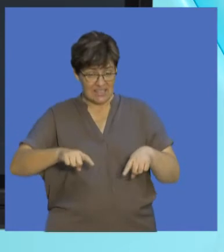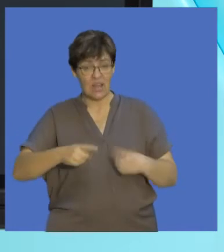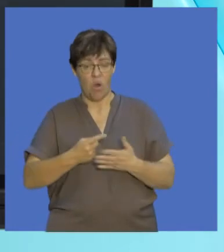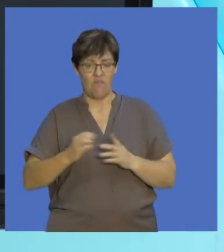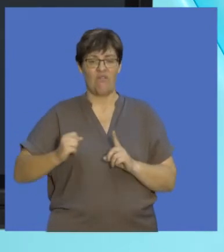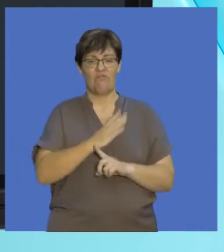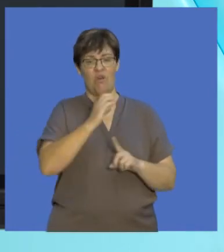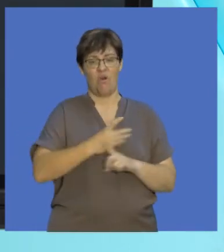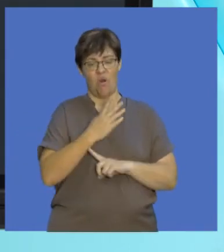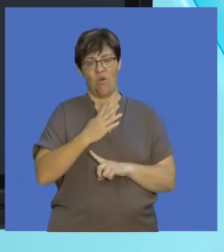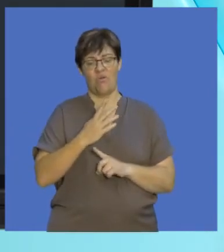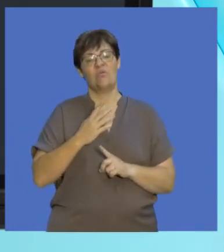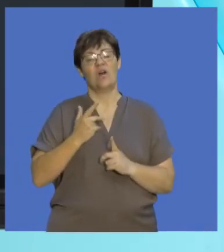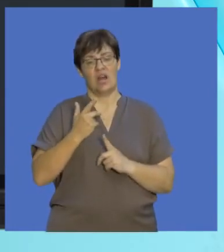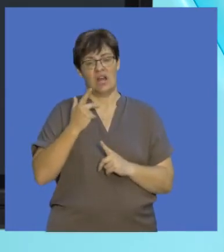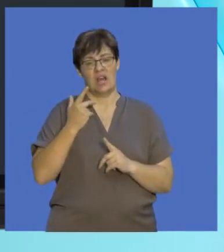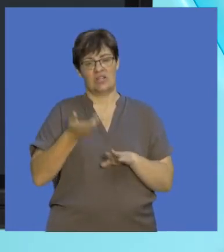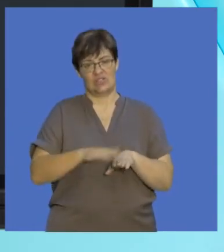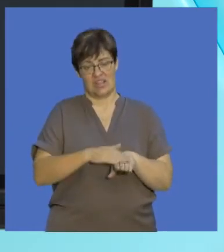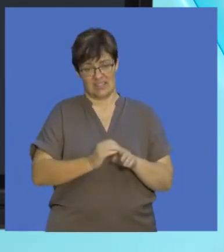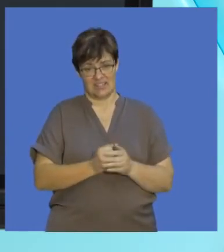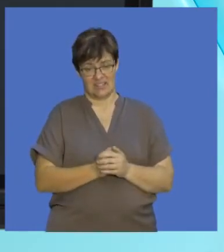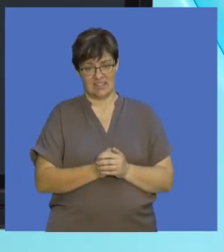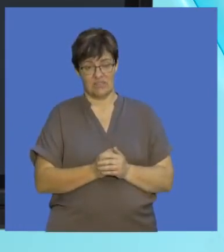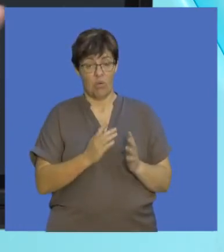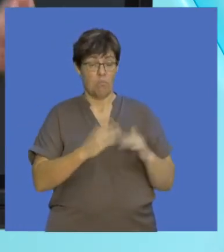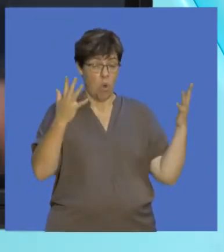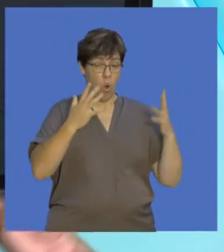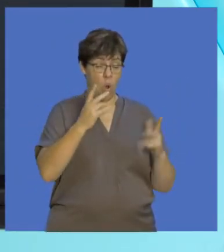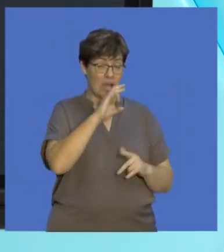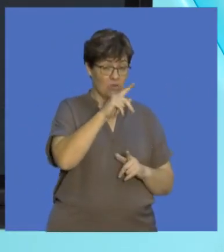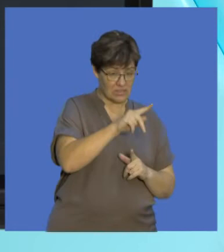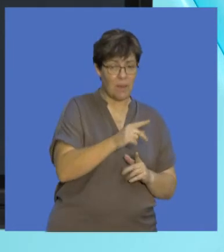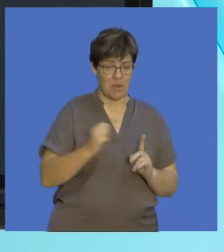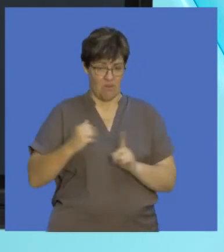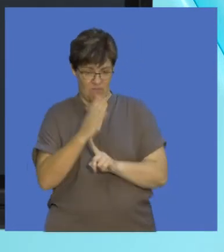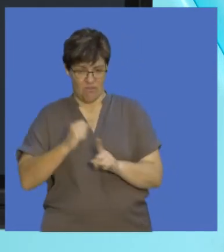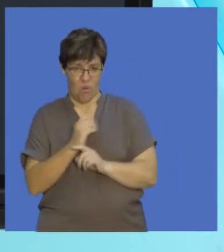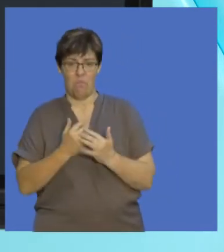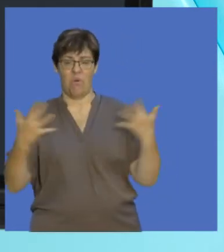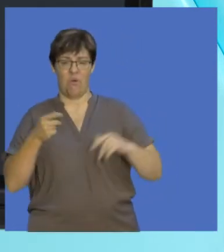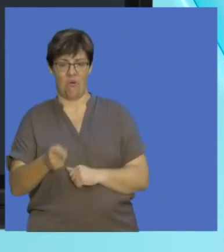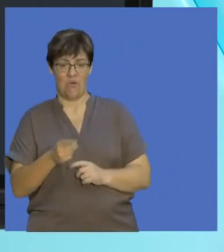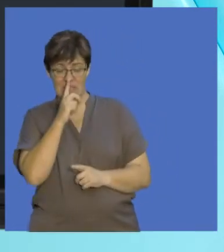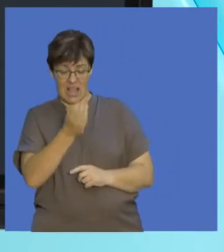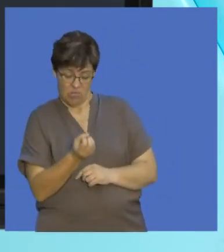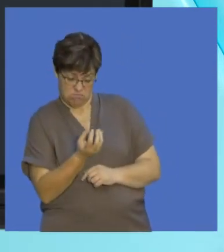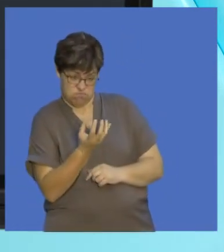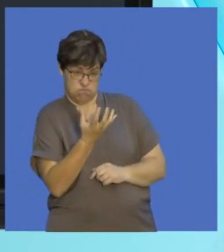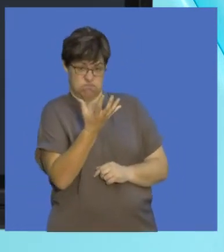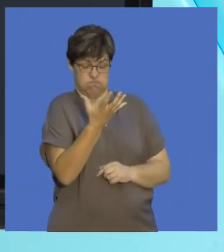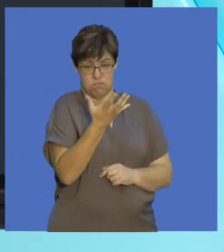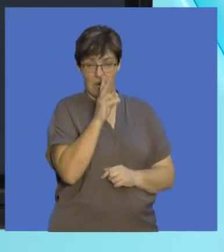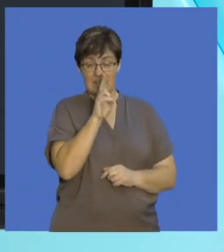flow of charge. So the greater the current, the greater the rate of flow. Hence, we would see even the brightness, meaning